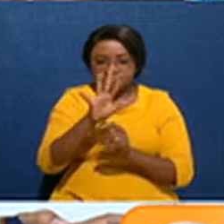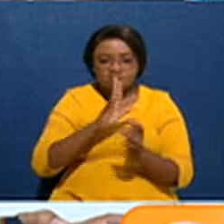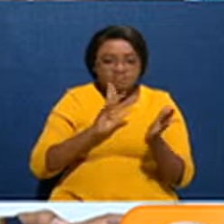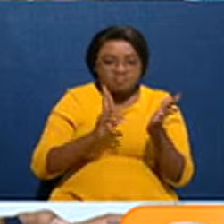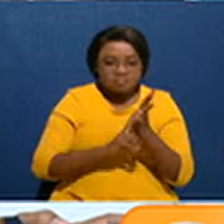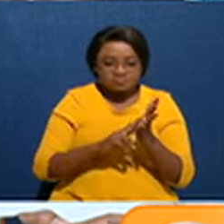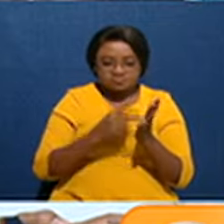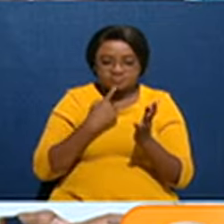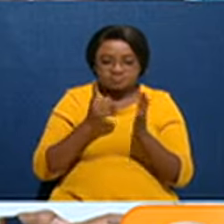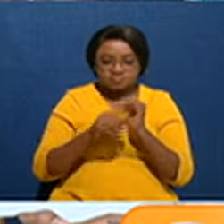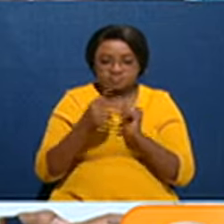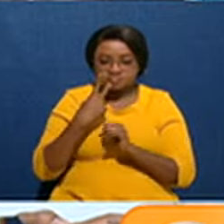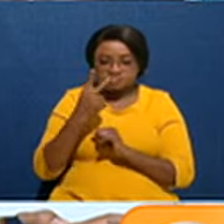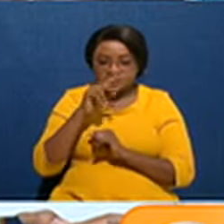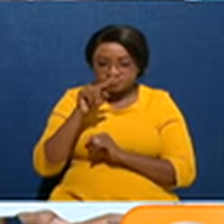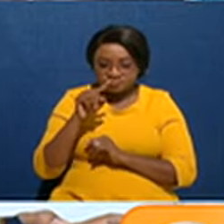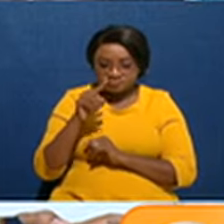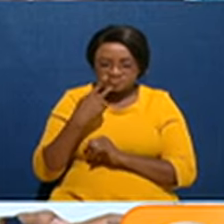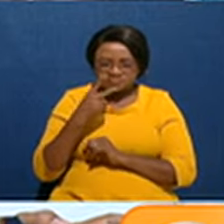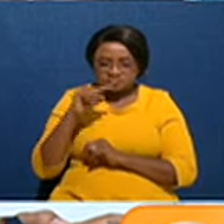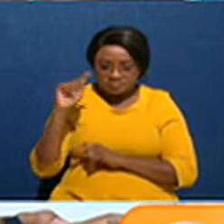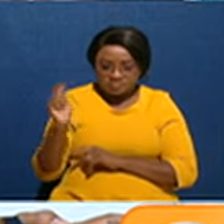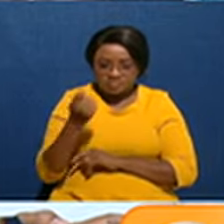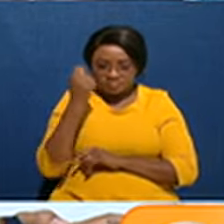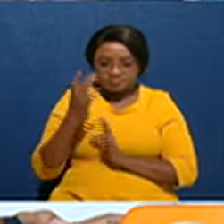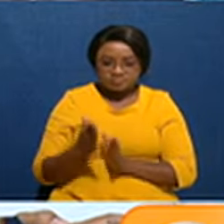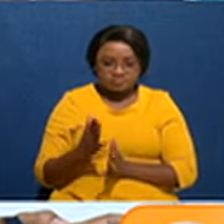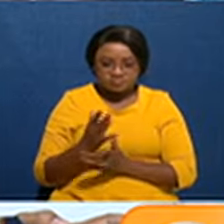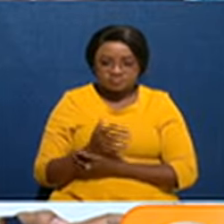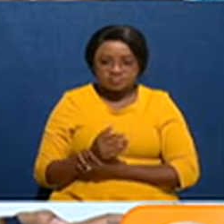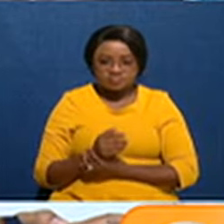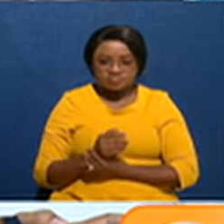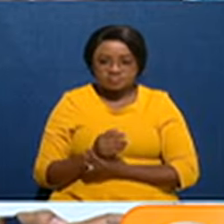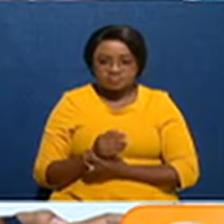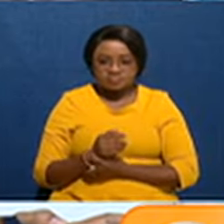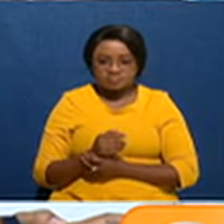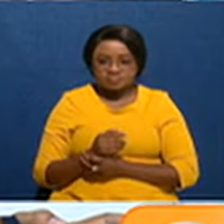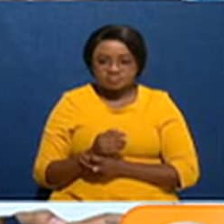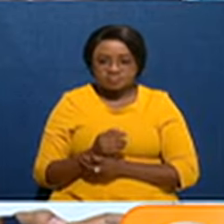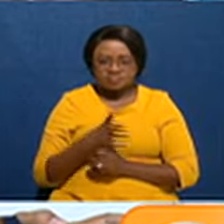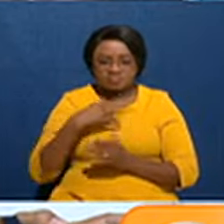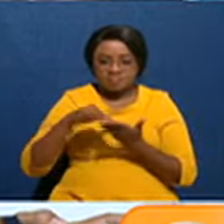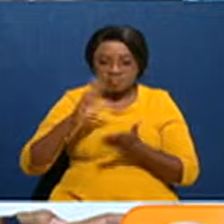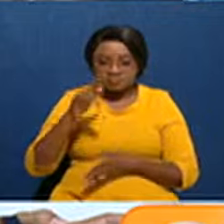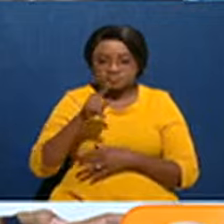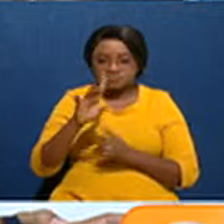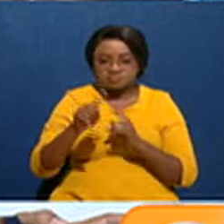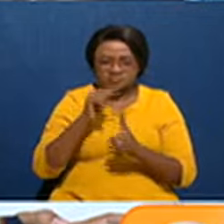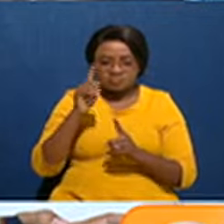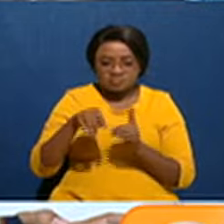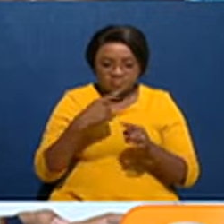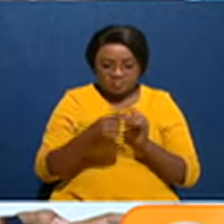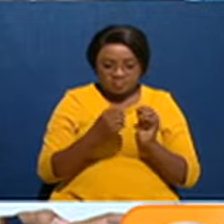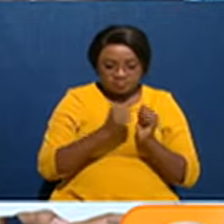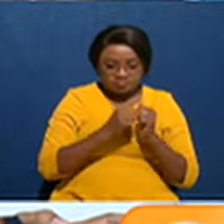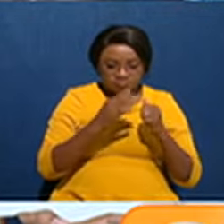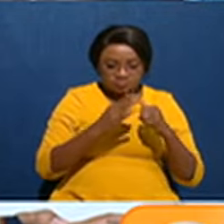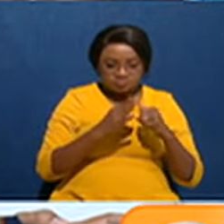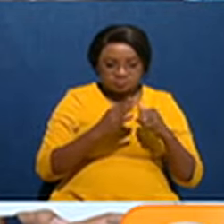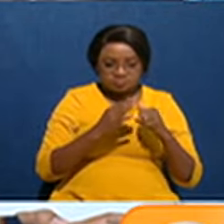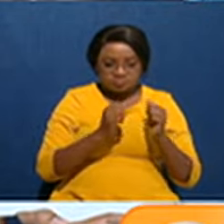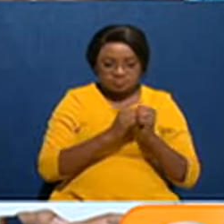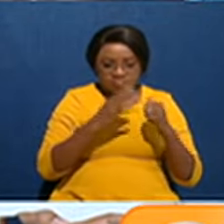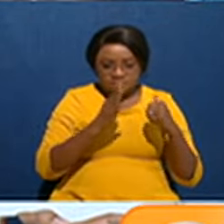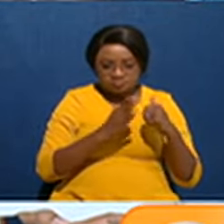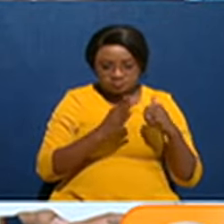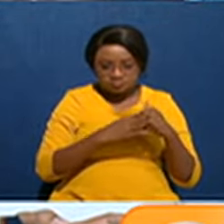200 Kenyans, and because the people are very key in this debate, were killed between 1990 and 2019. This has